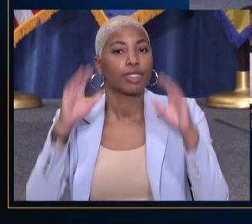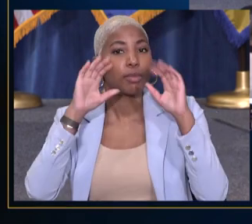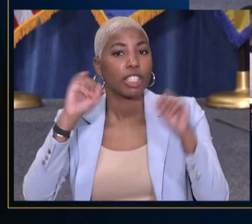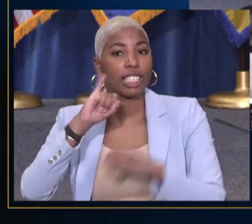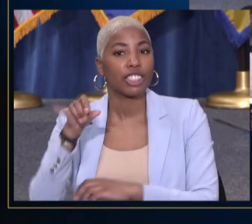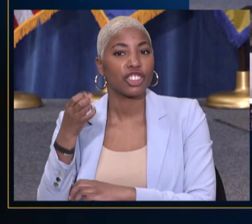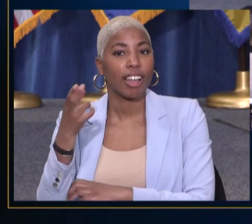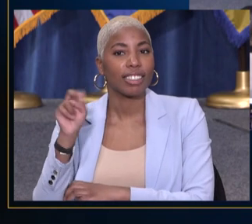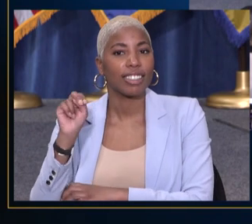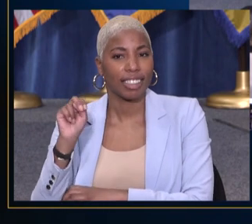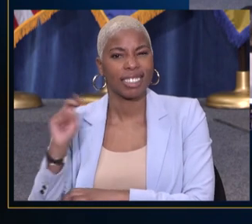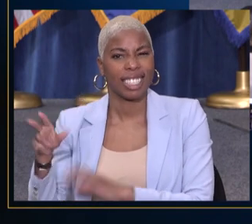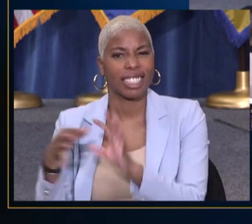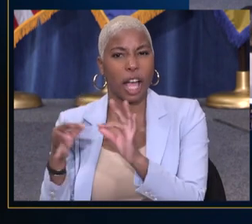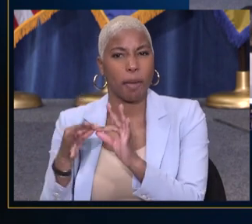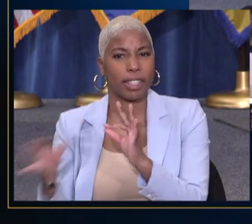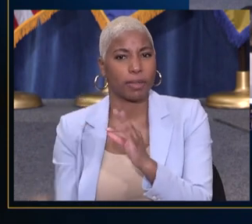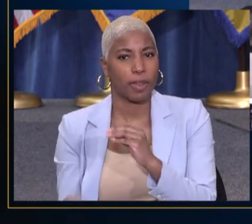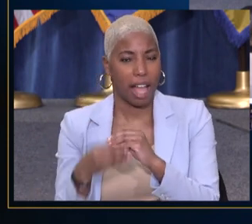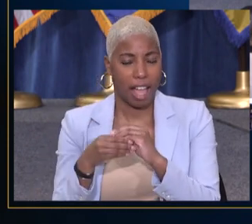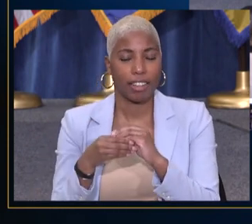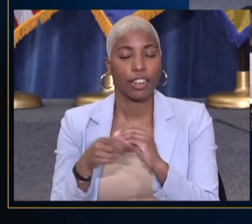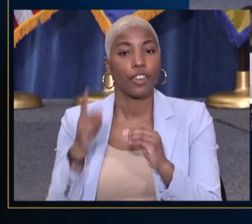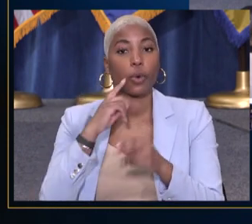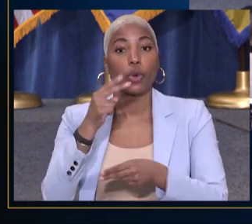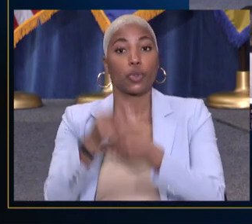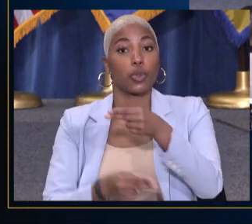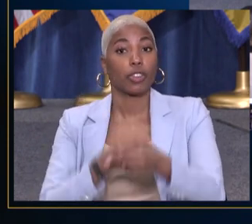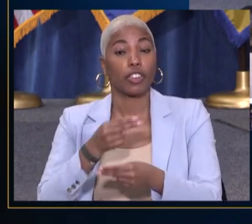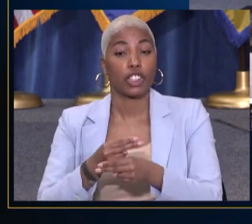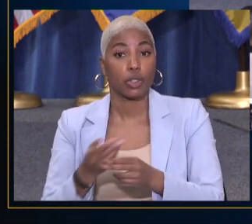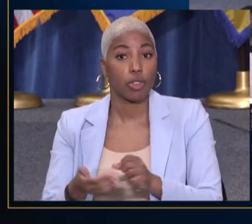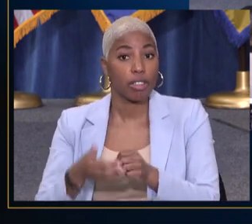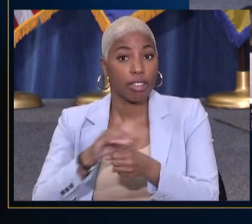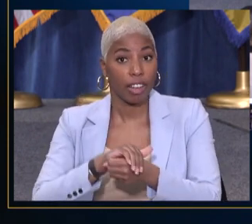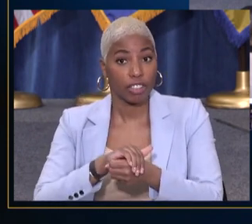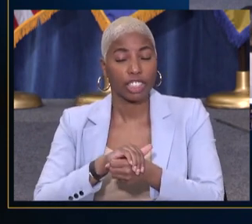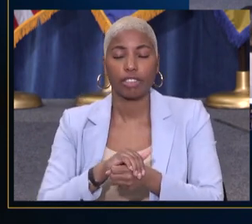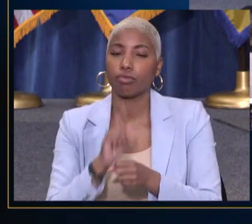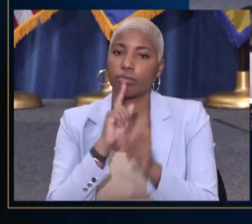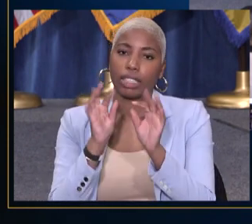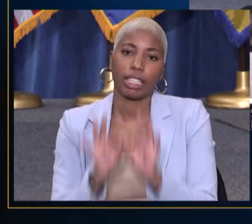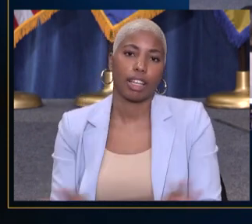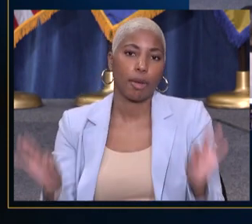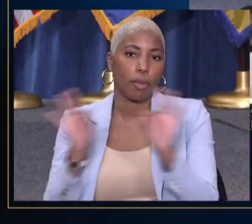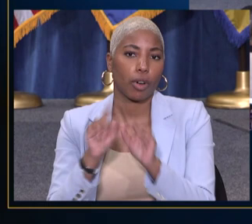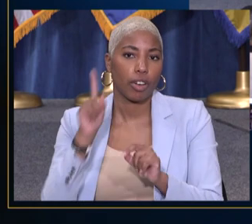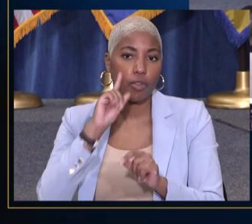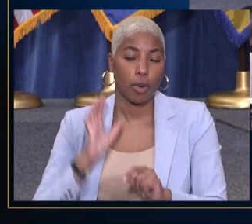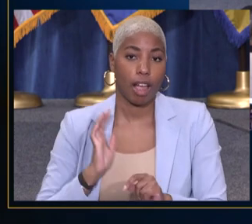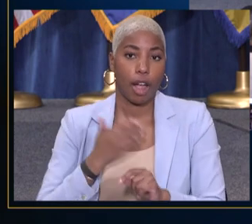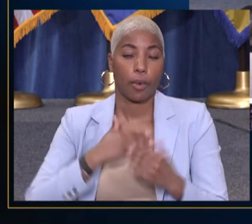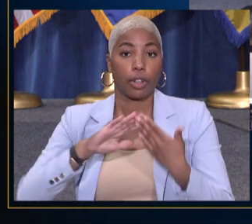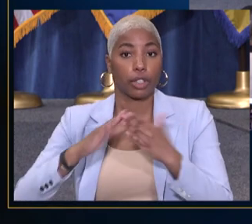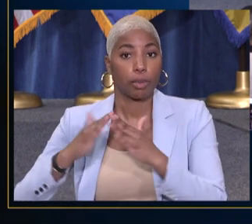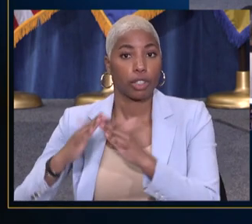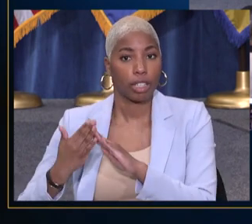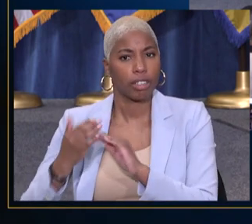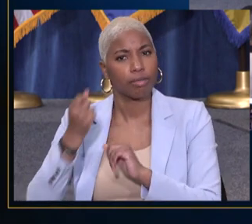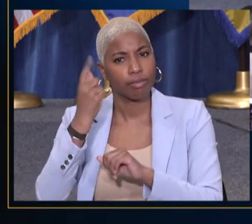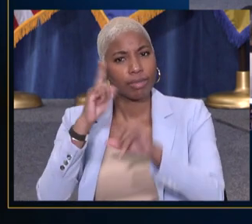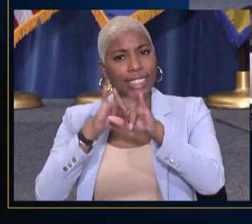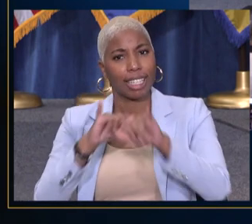ended, which is getting to universal coverage is so important for our community, but for the